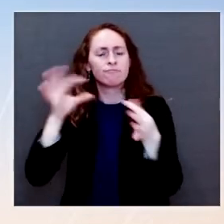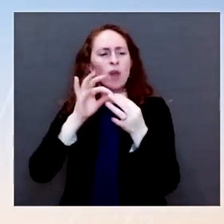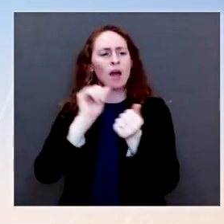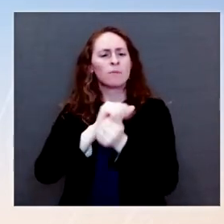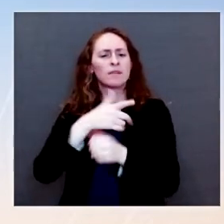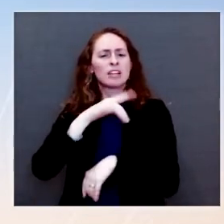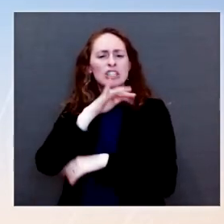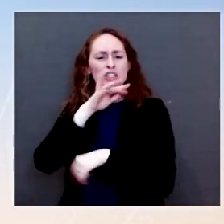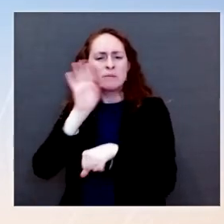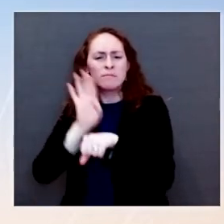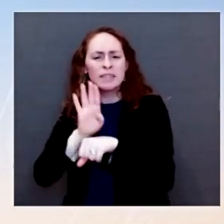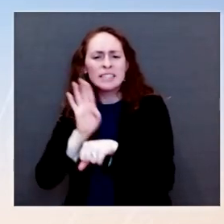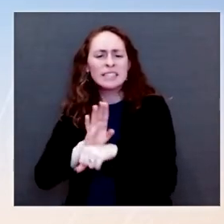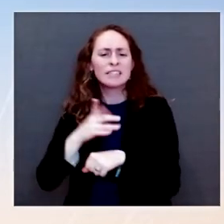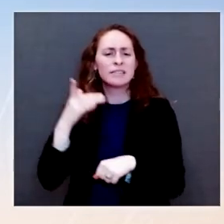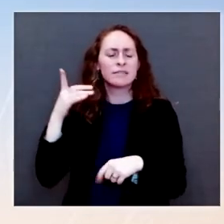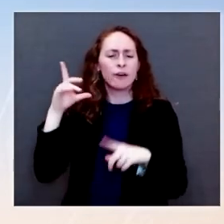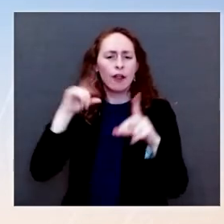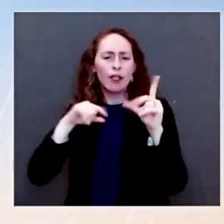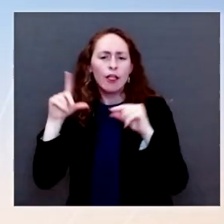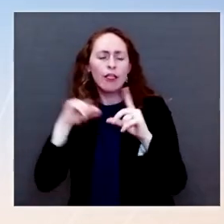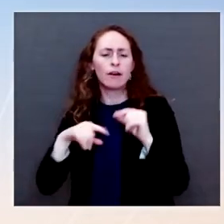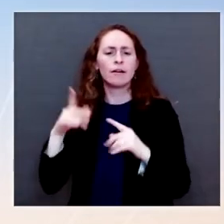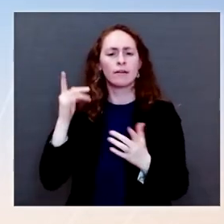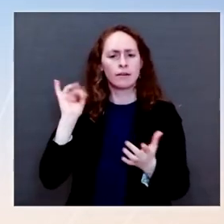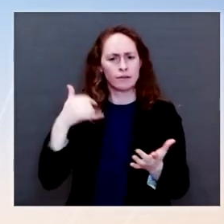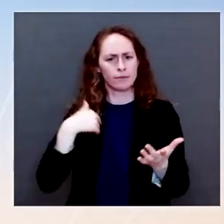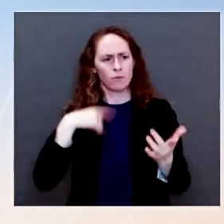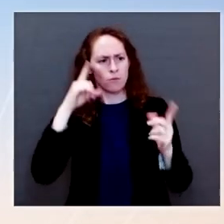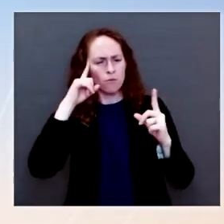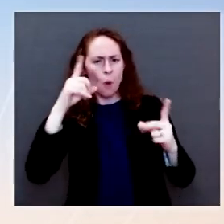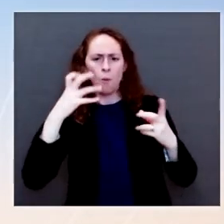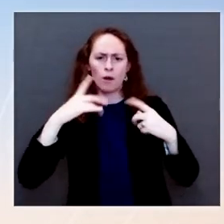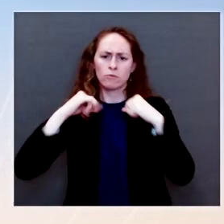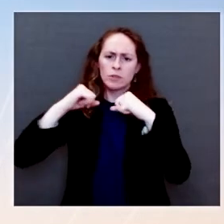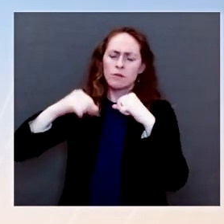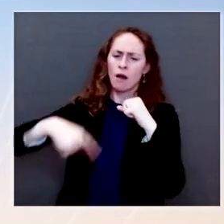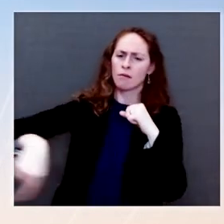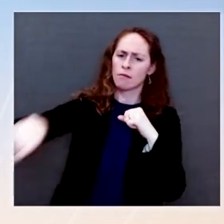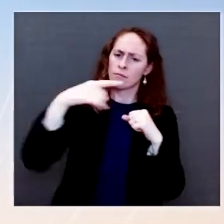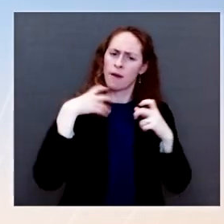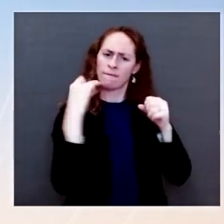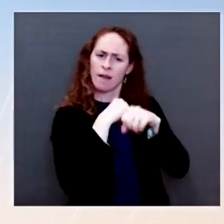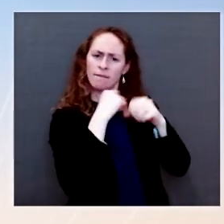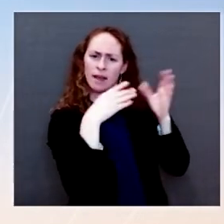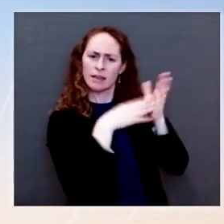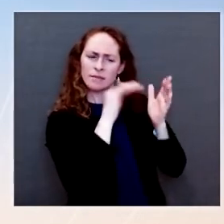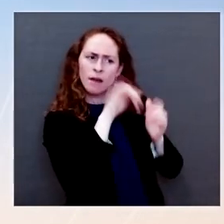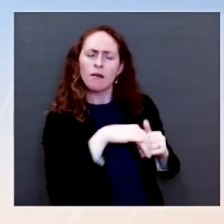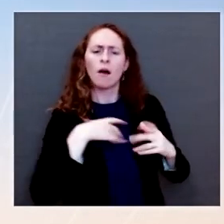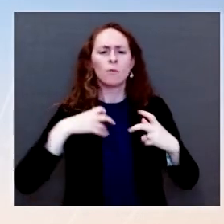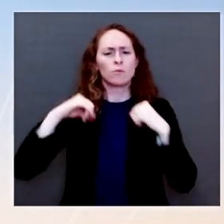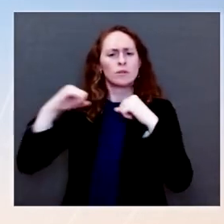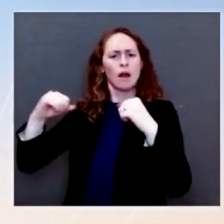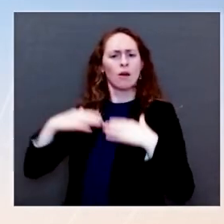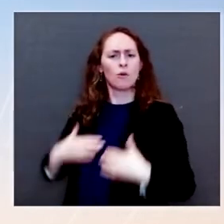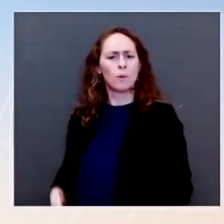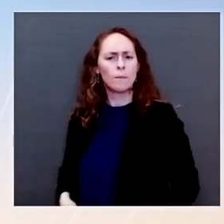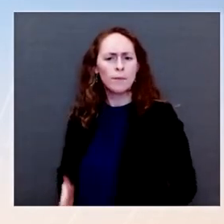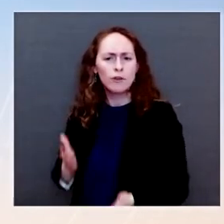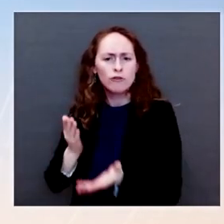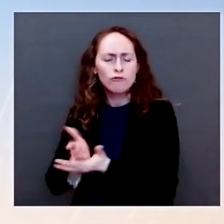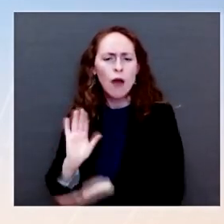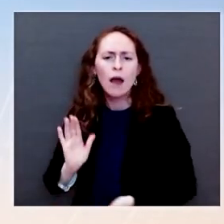it is not, we are continuing to work hard do better, ensure we are protecting our